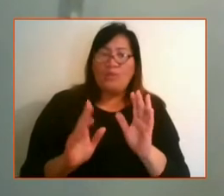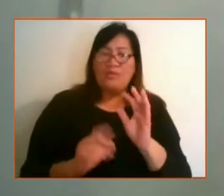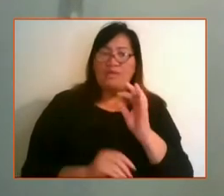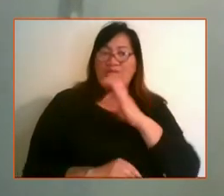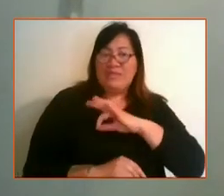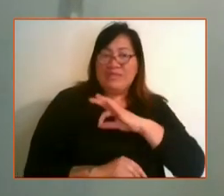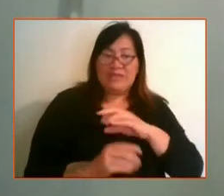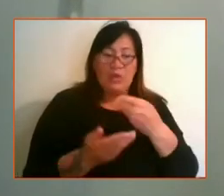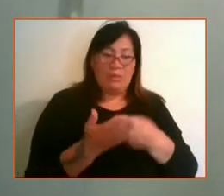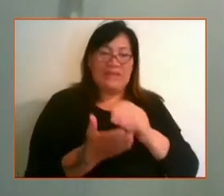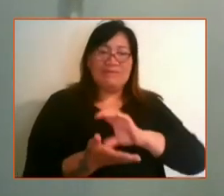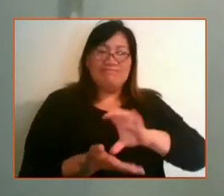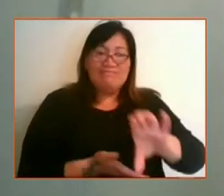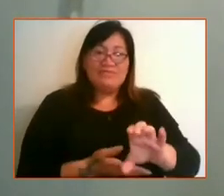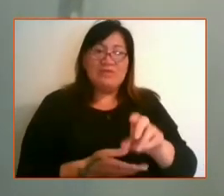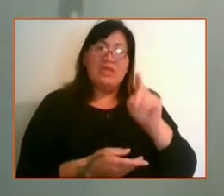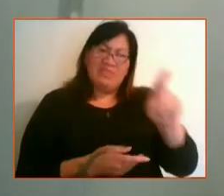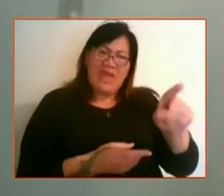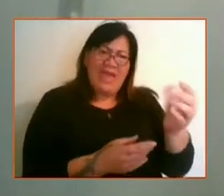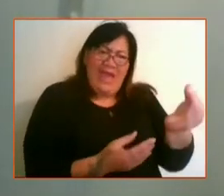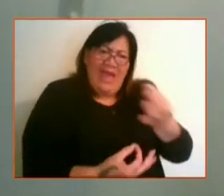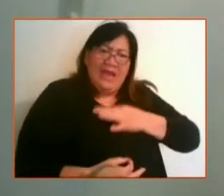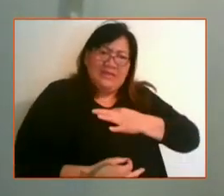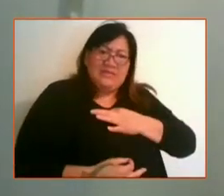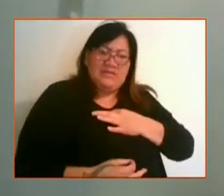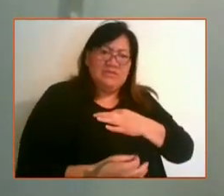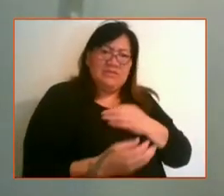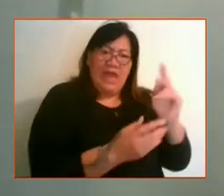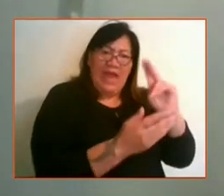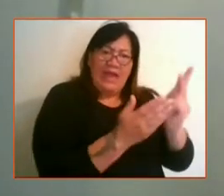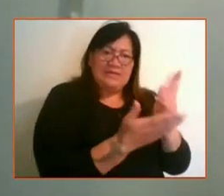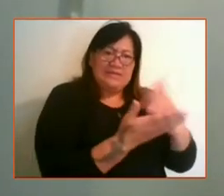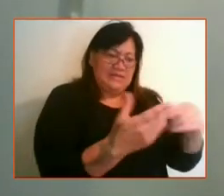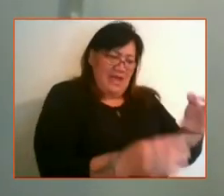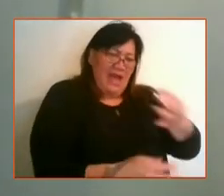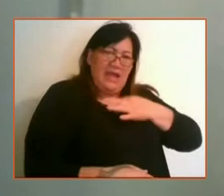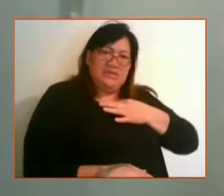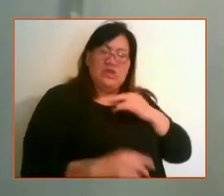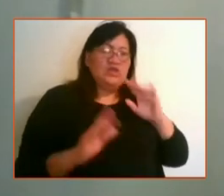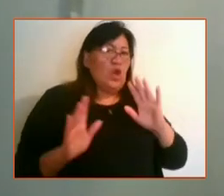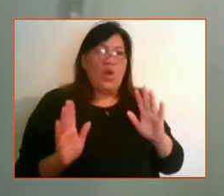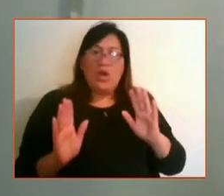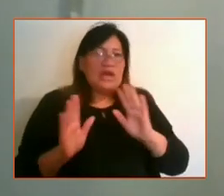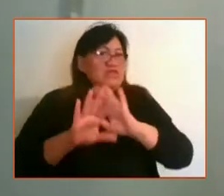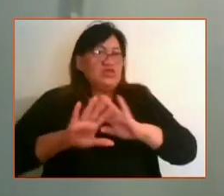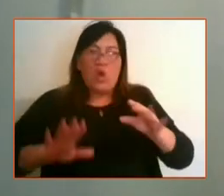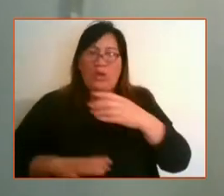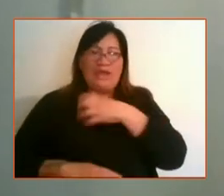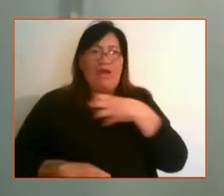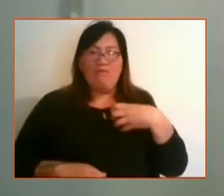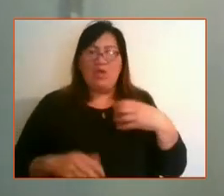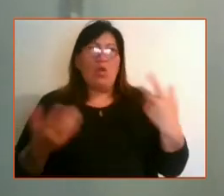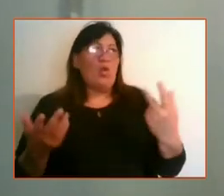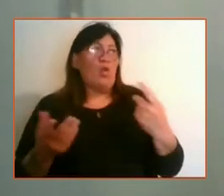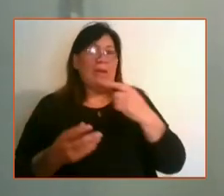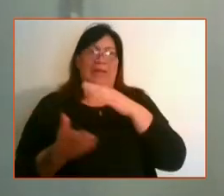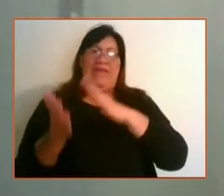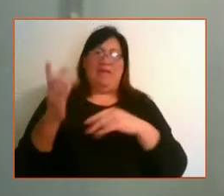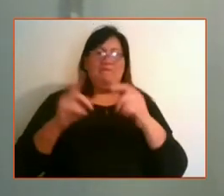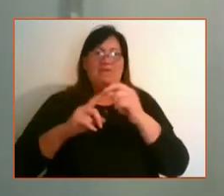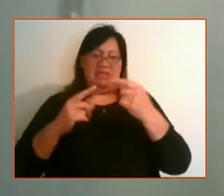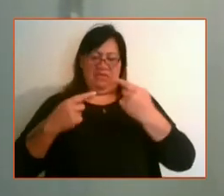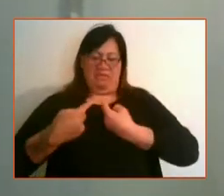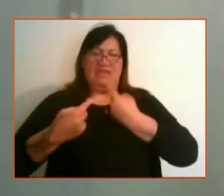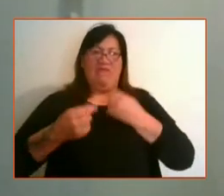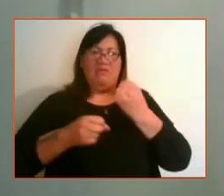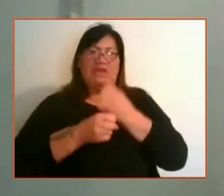money to is what the sector asked us for. And so this is not a government or politicians making decisions by